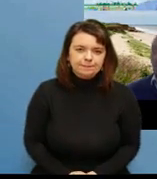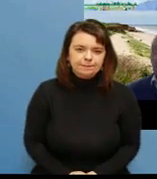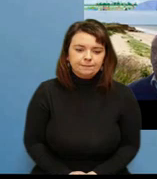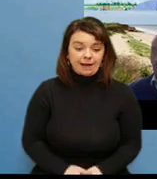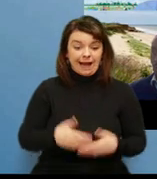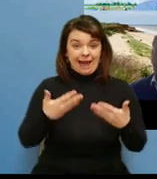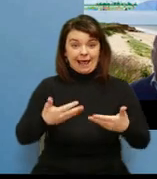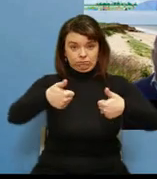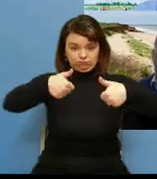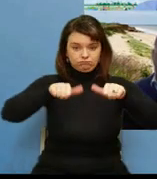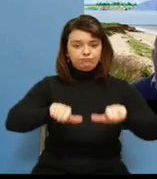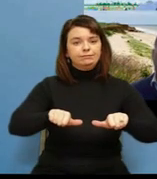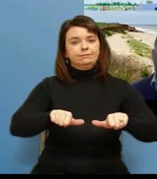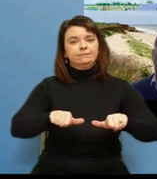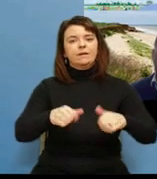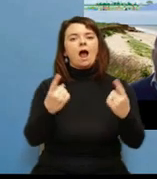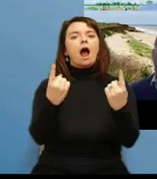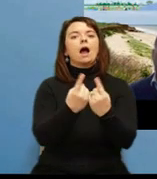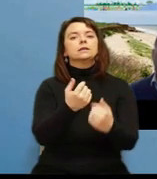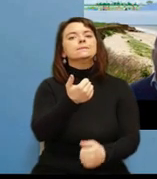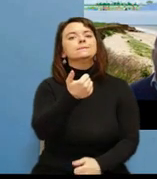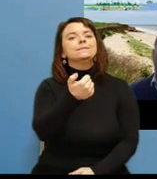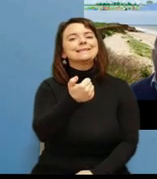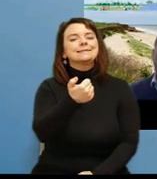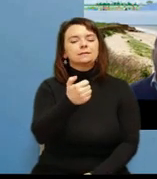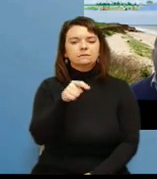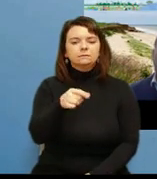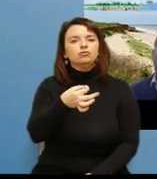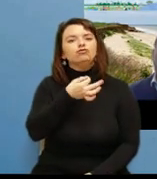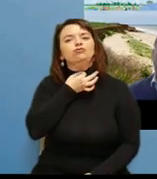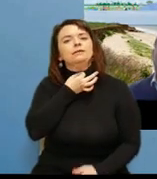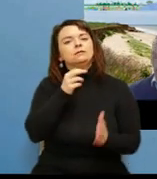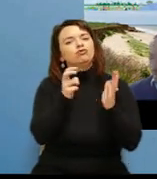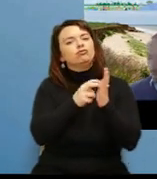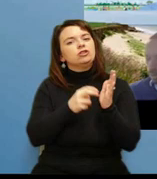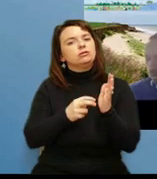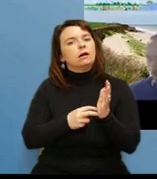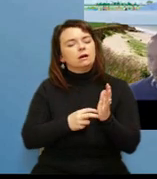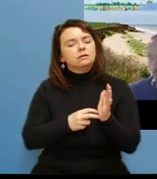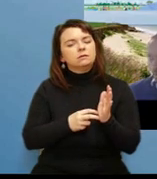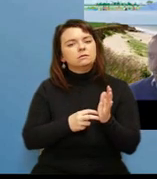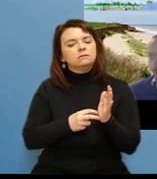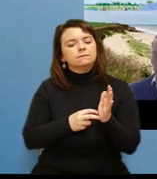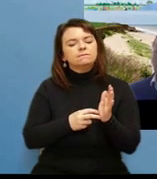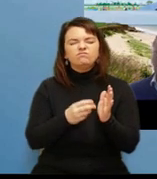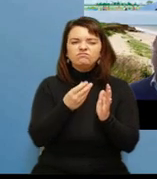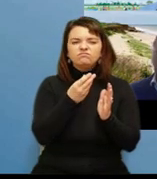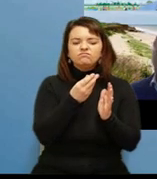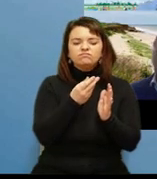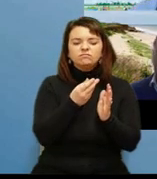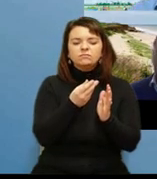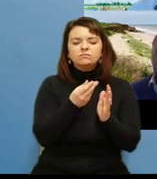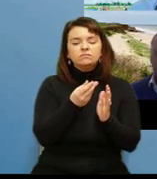That takes us to item 6, the risk register. Some of